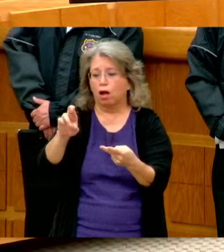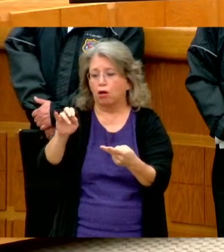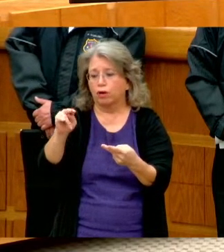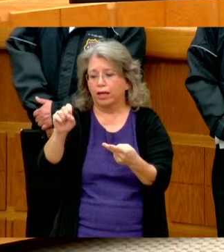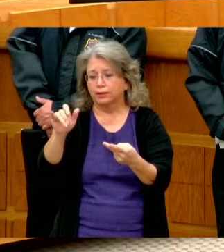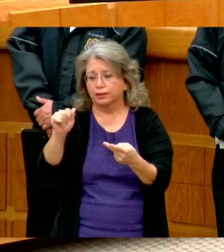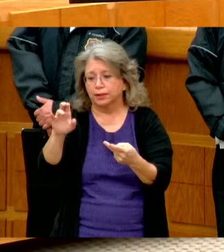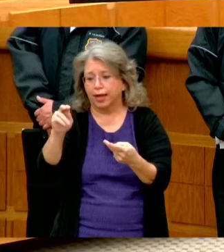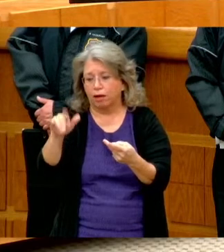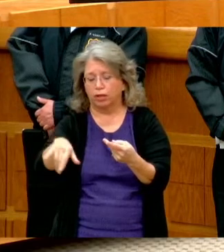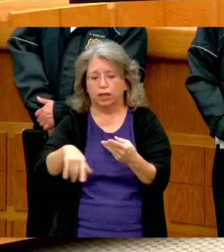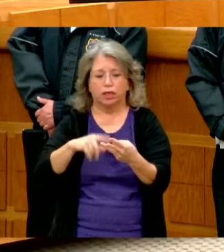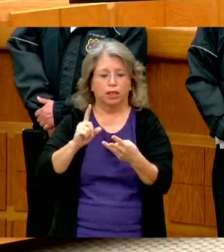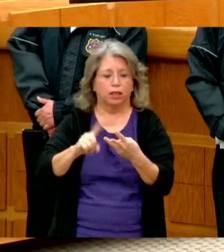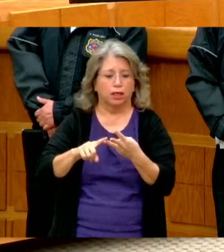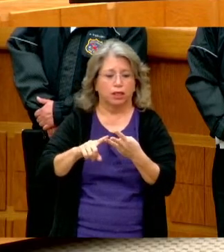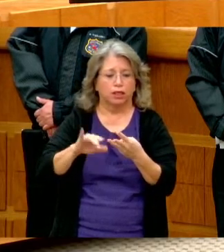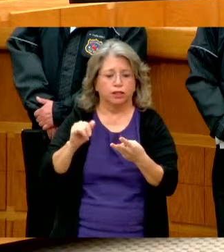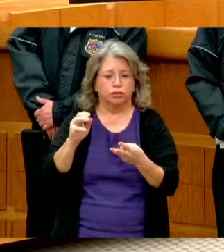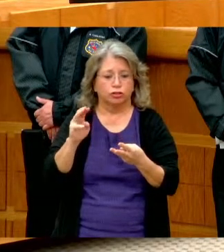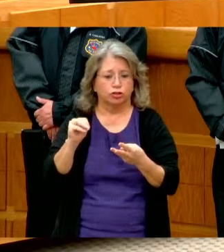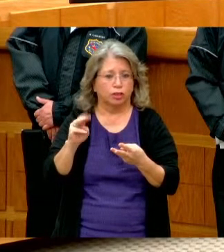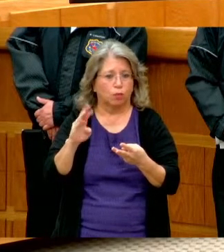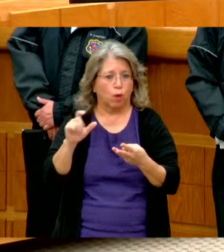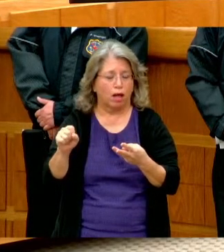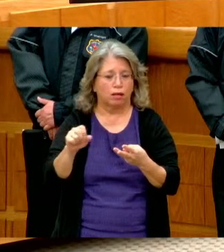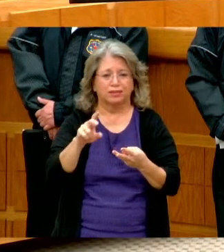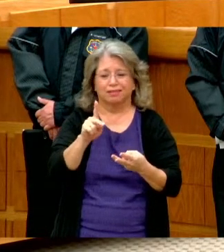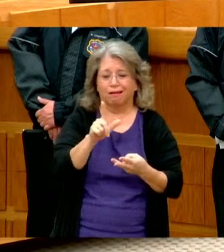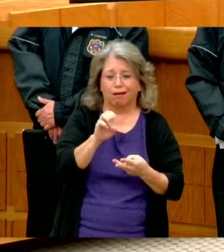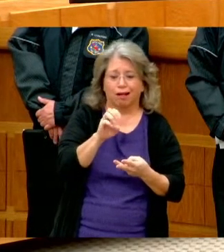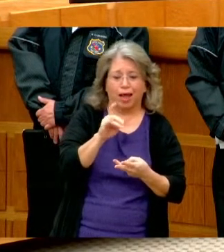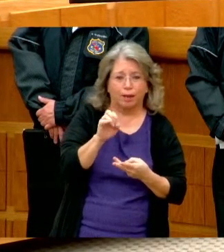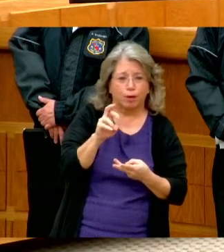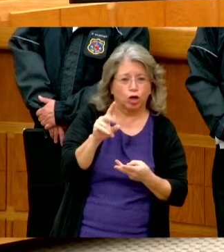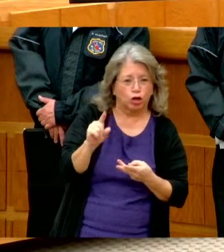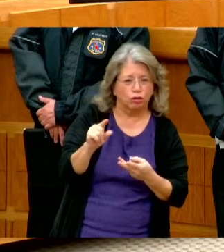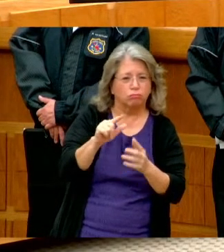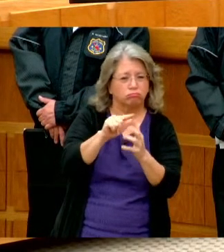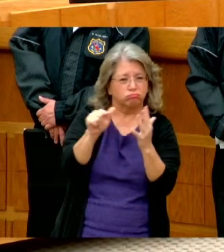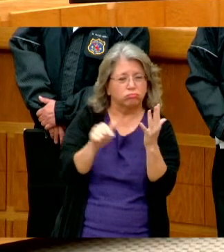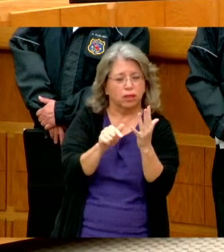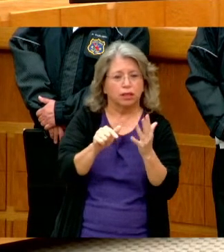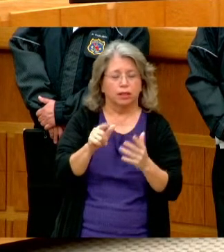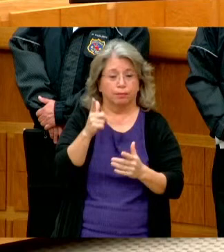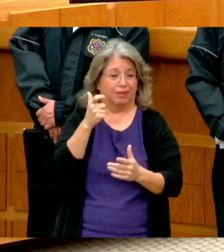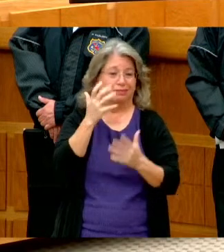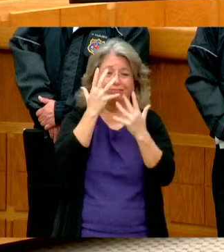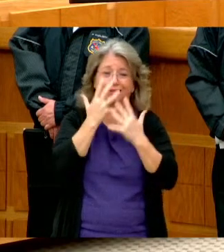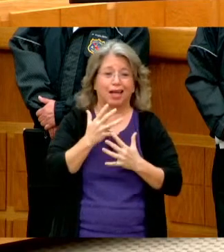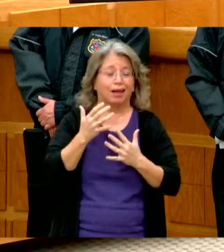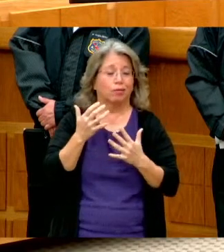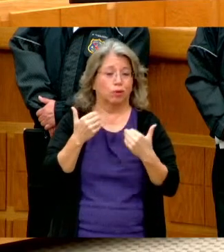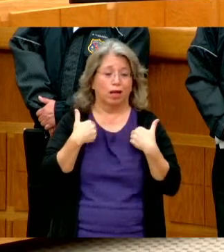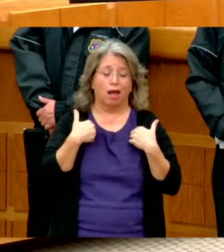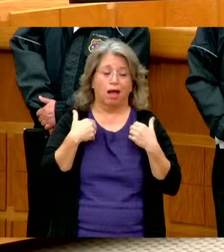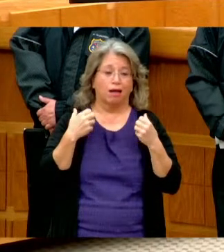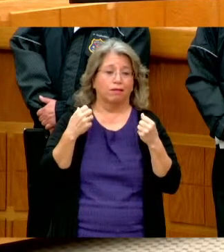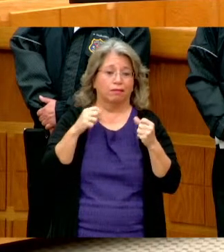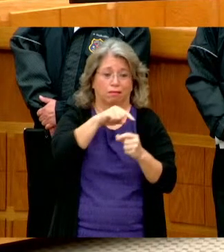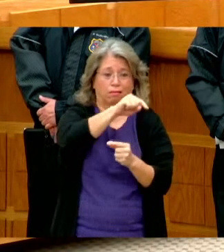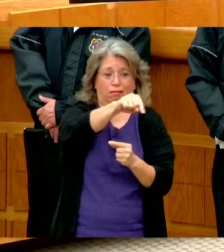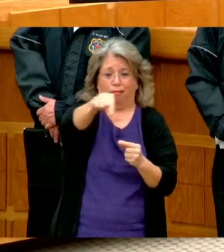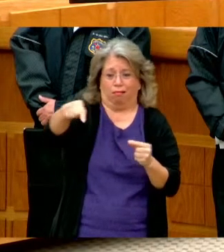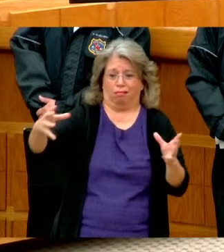and Clayburgh. Because the sad truth is that we have a population collectively that's more at risk than many other parts